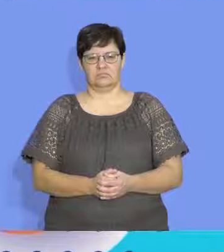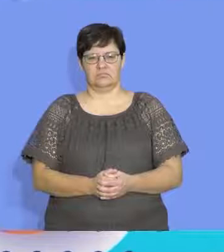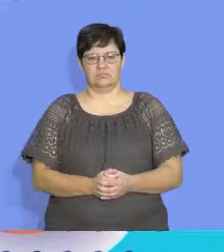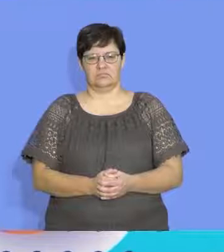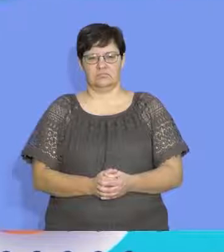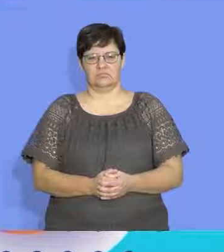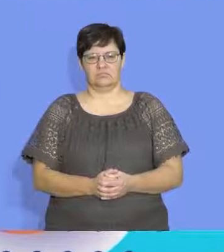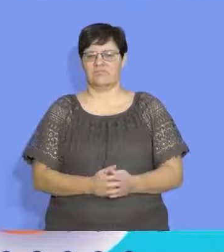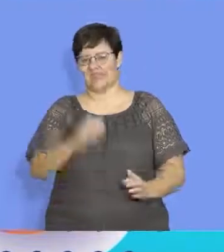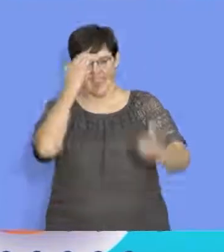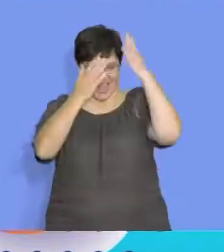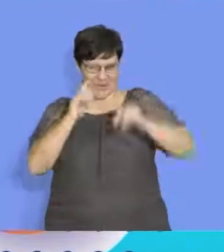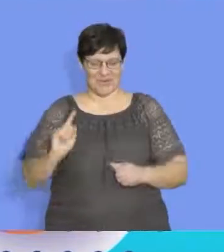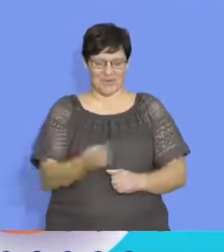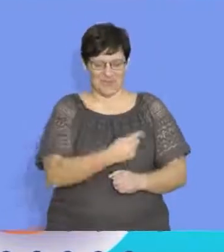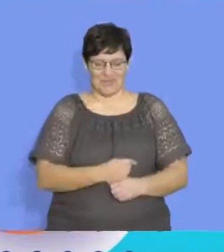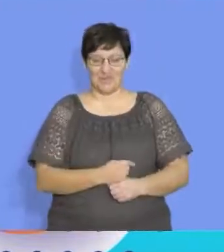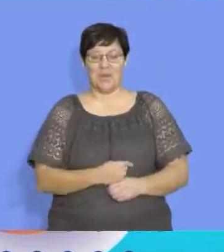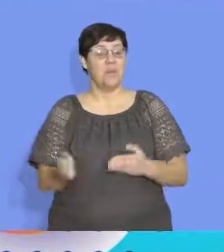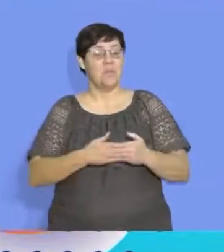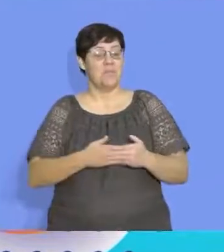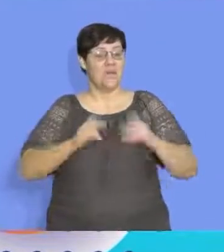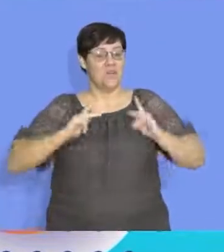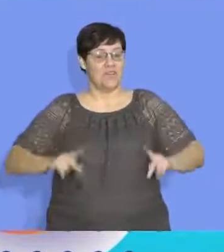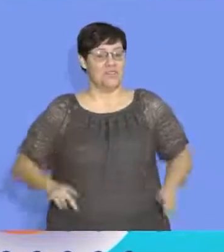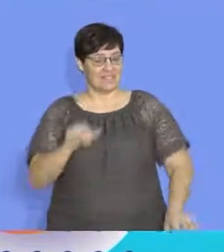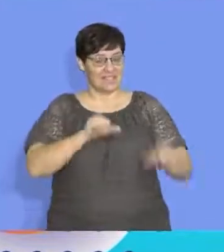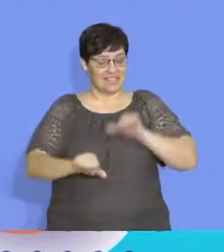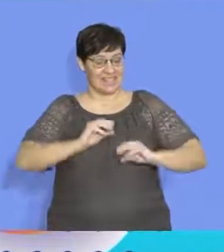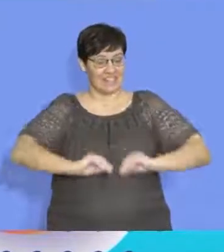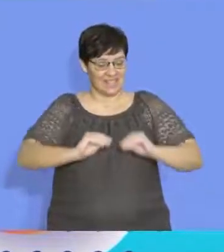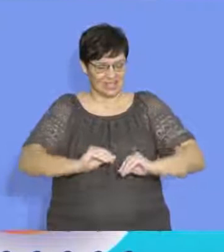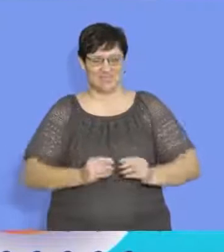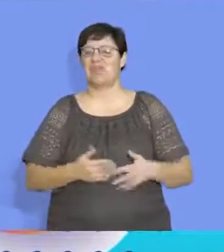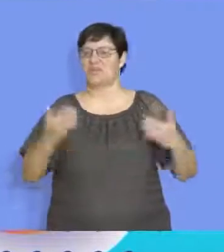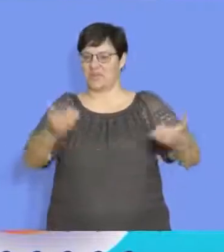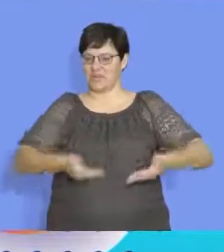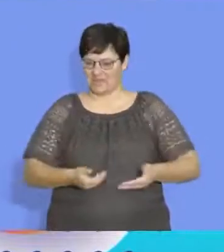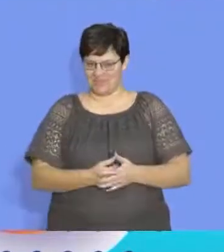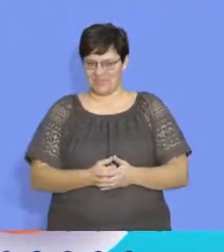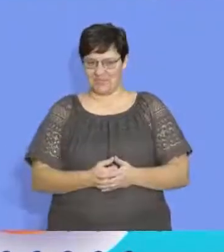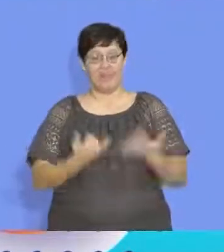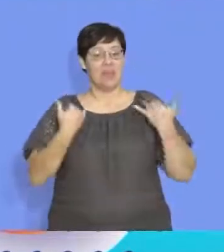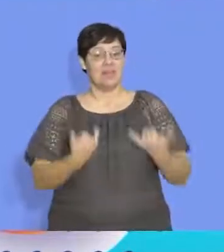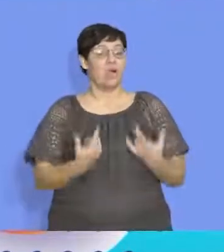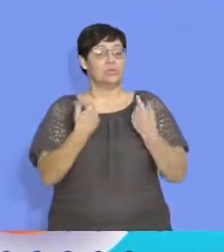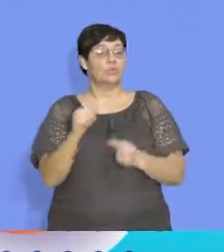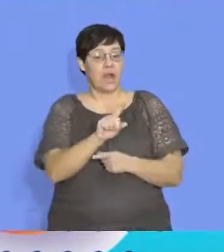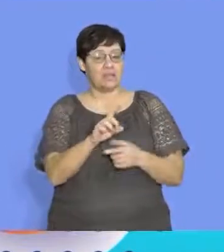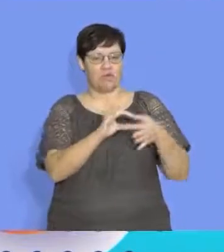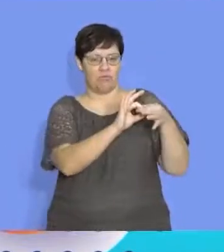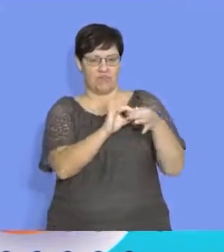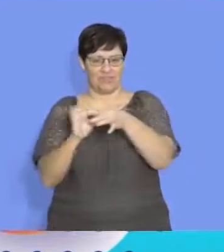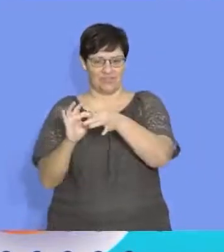Hello everyone, welcome to another physical science lesson. We're getting into relationships and we're going to be talking